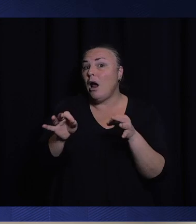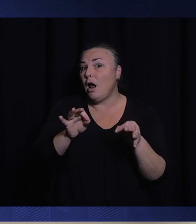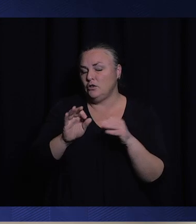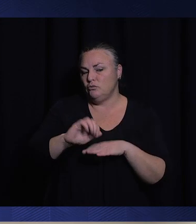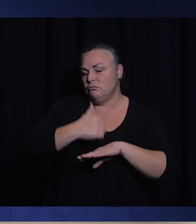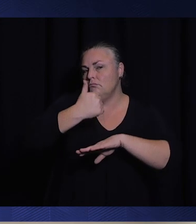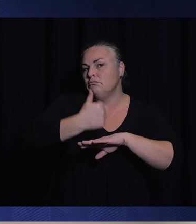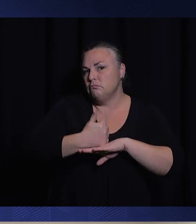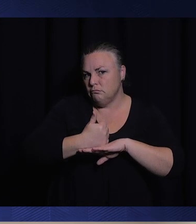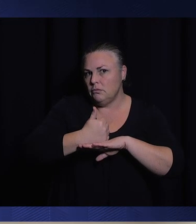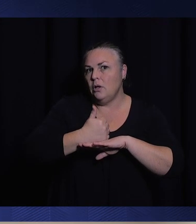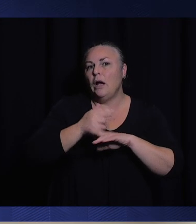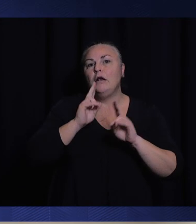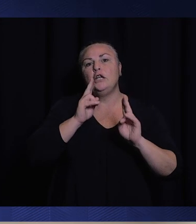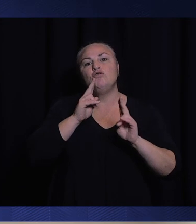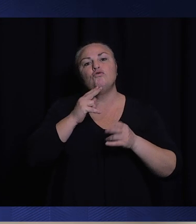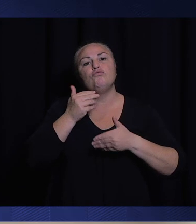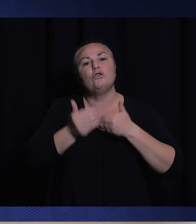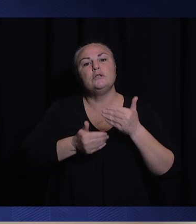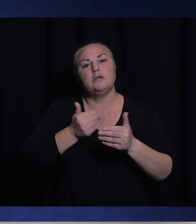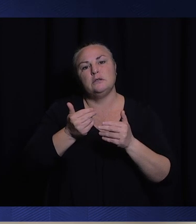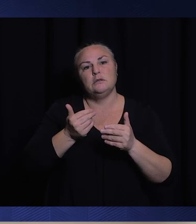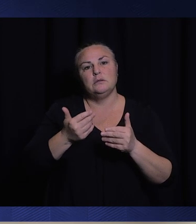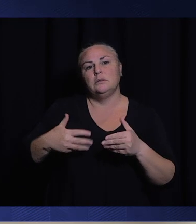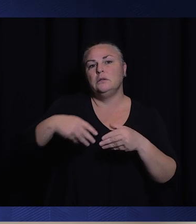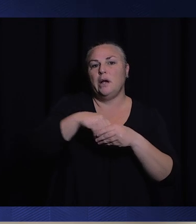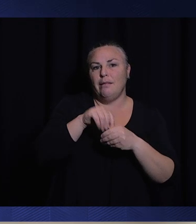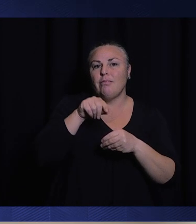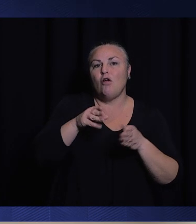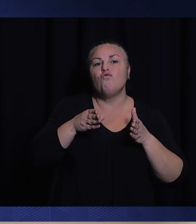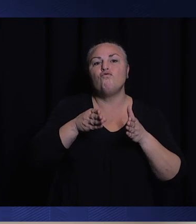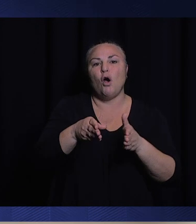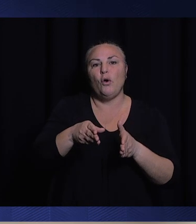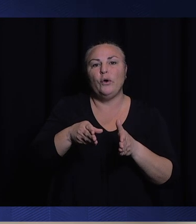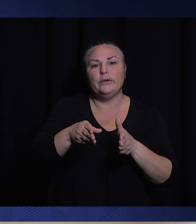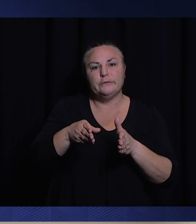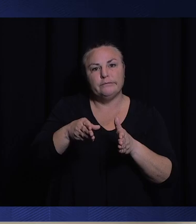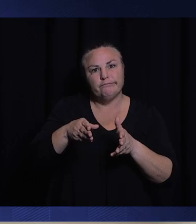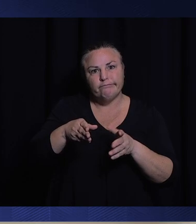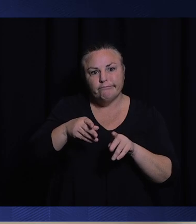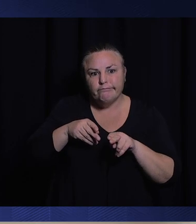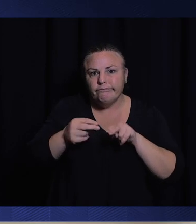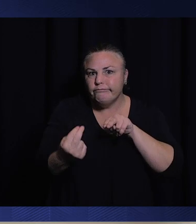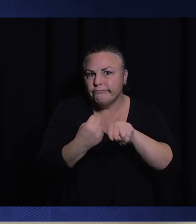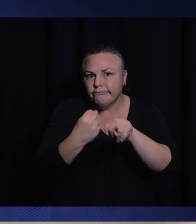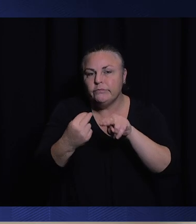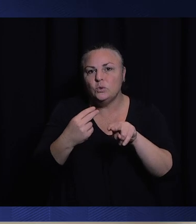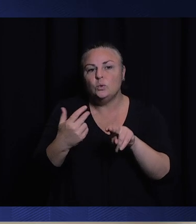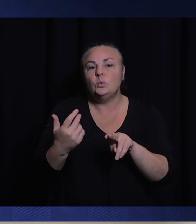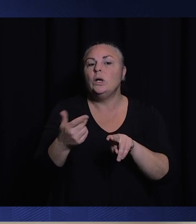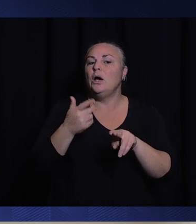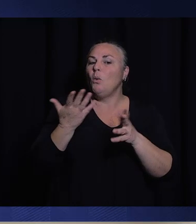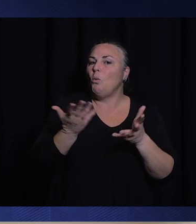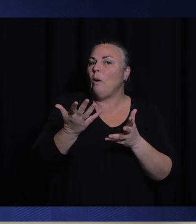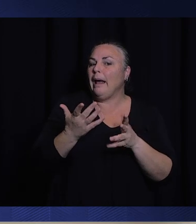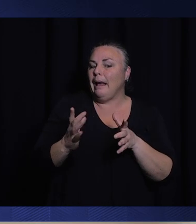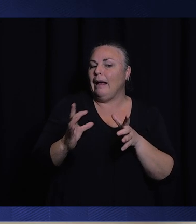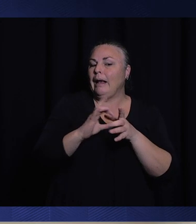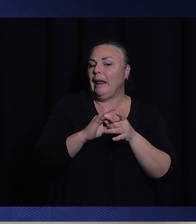can adopt depends on the scale and characteristics of ecosystems we seek to preserve, restore,